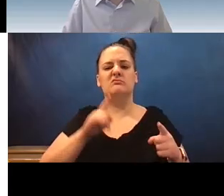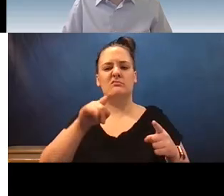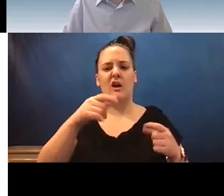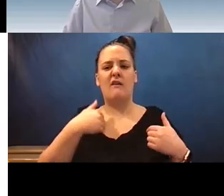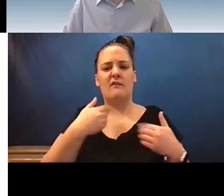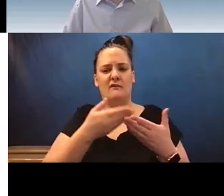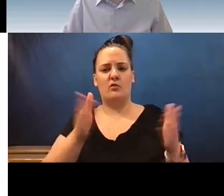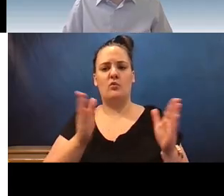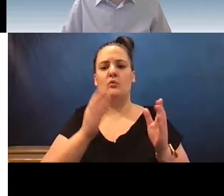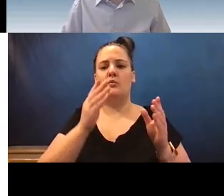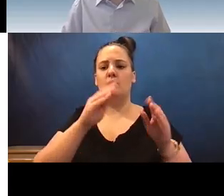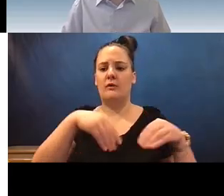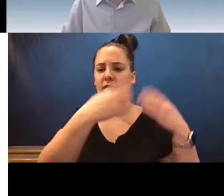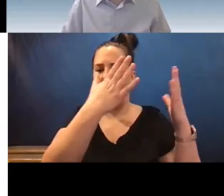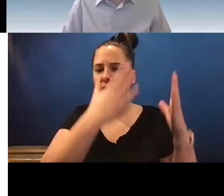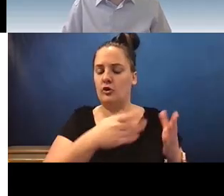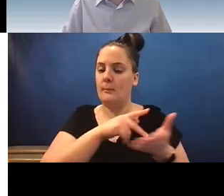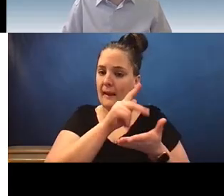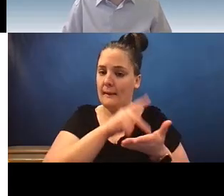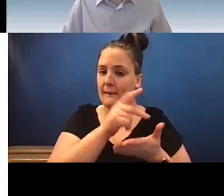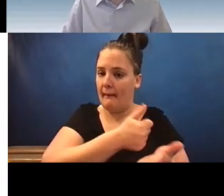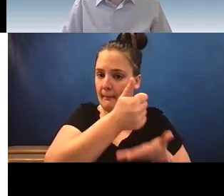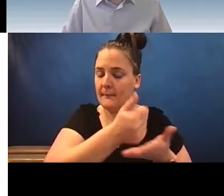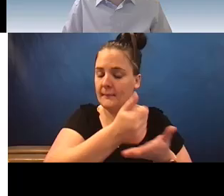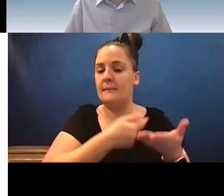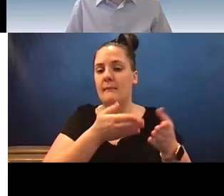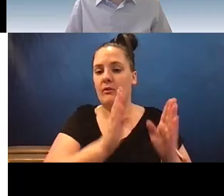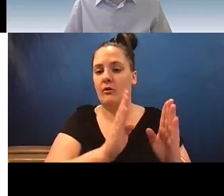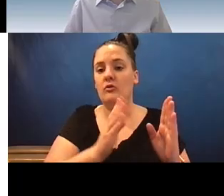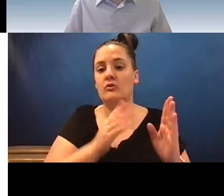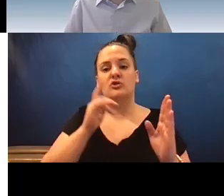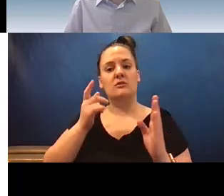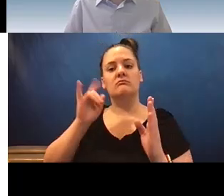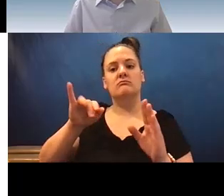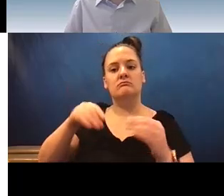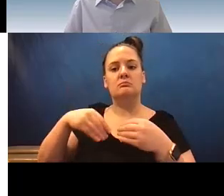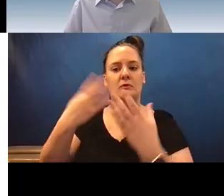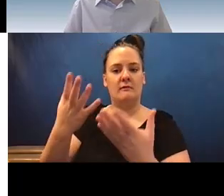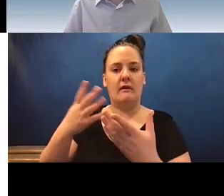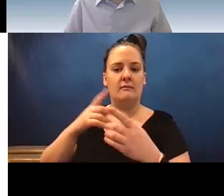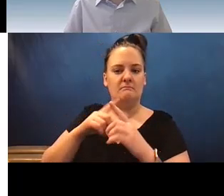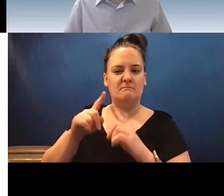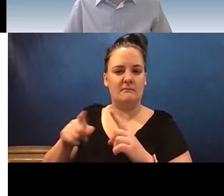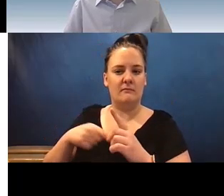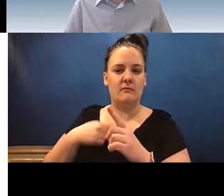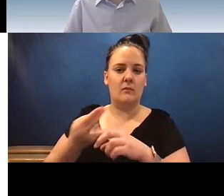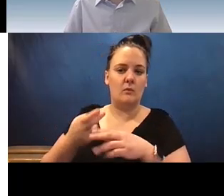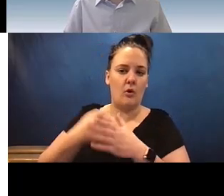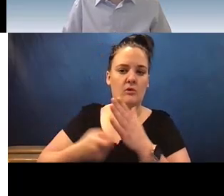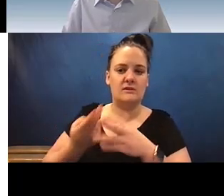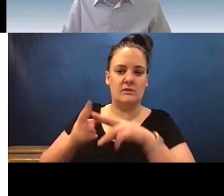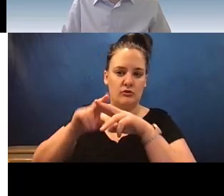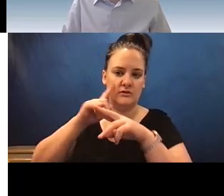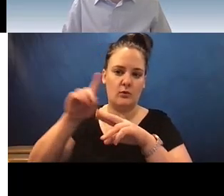payment methodology, resulting in an increased reimbursement to providers. Next slide, please.